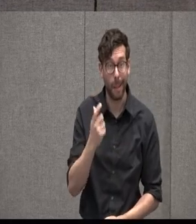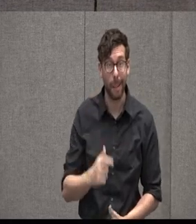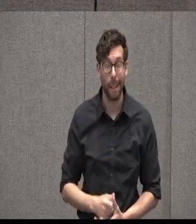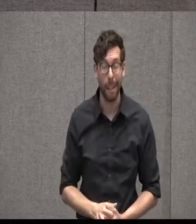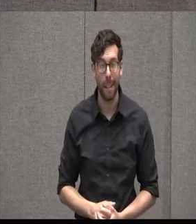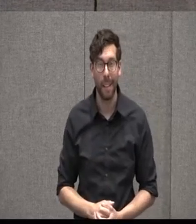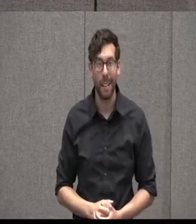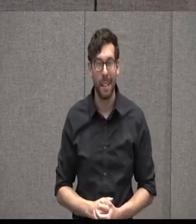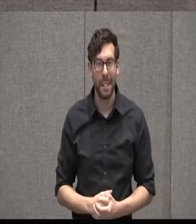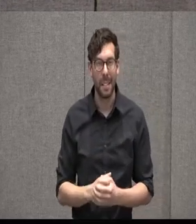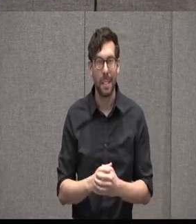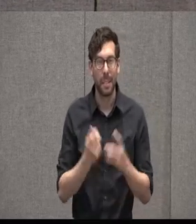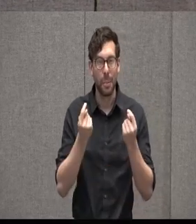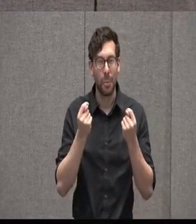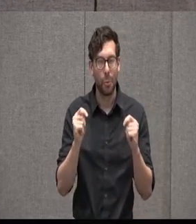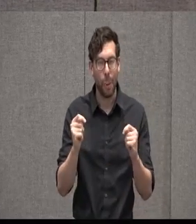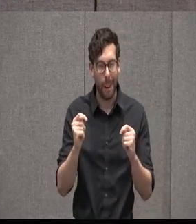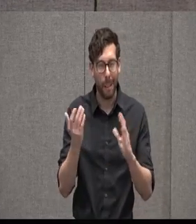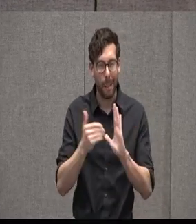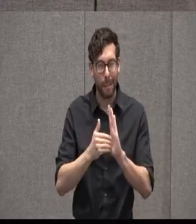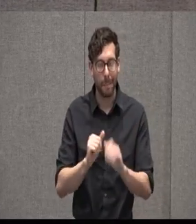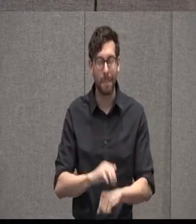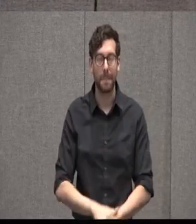Let me try that again.